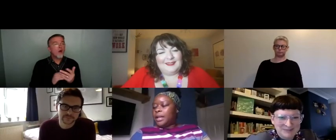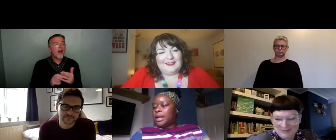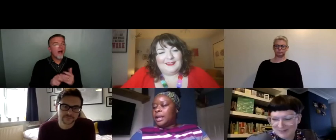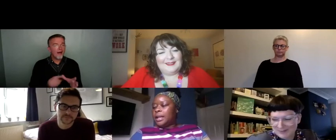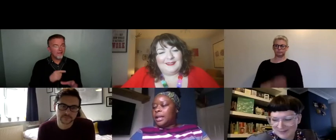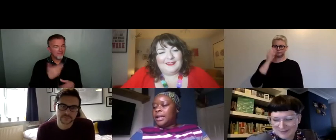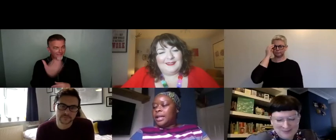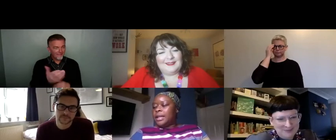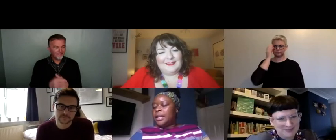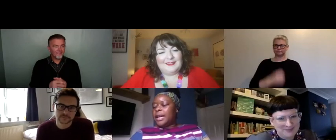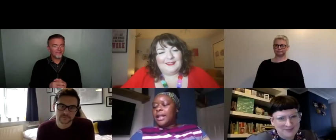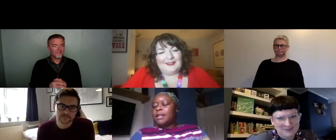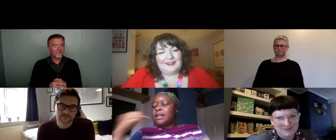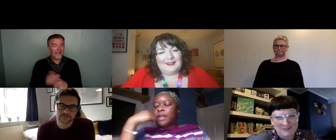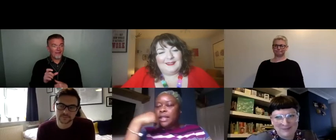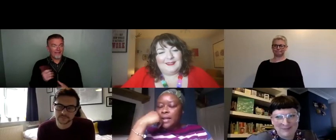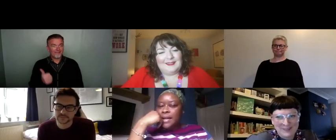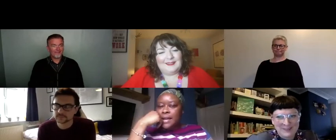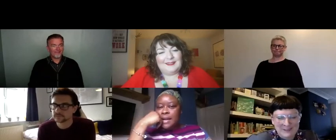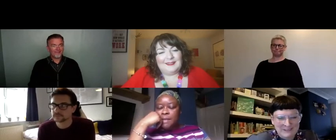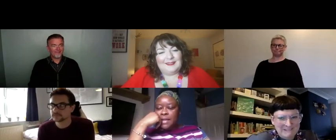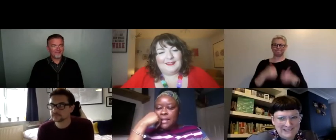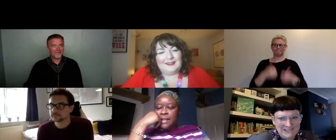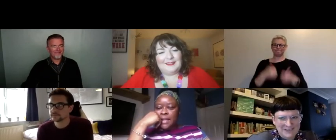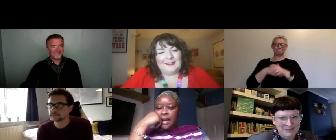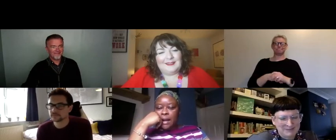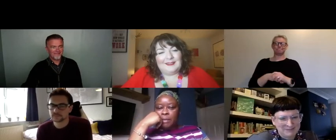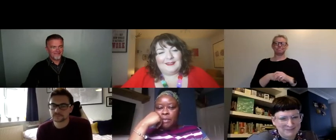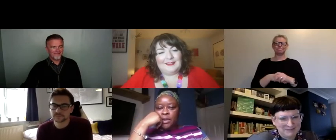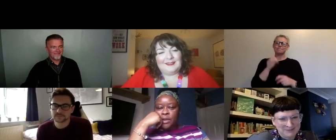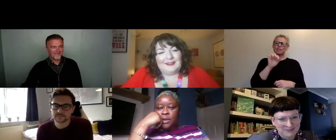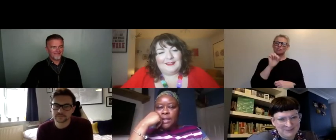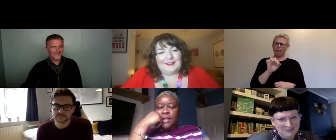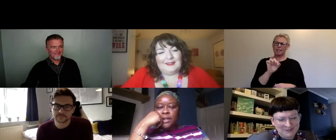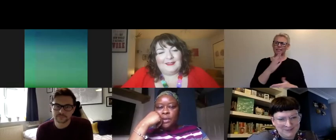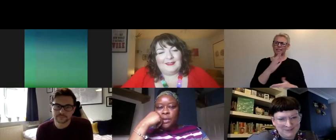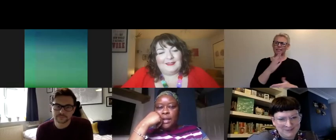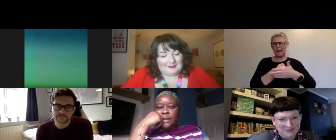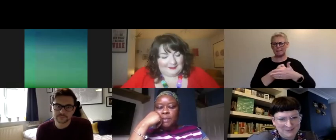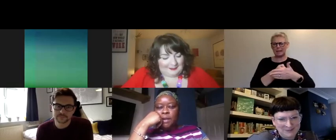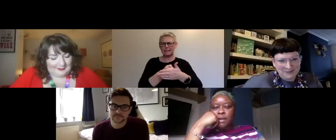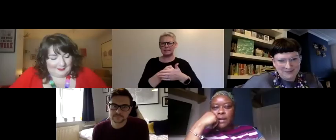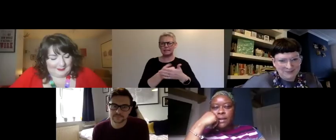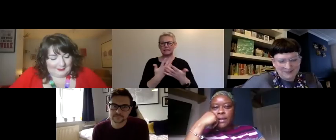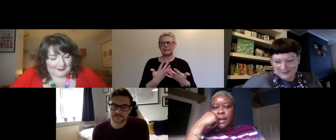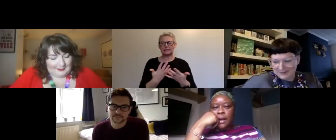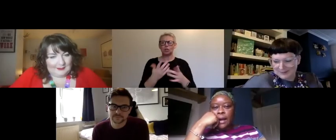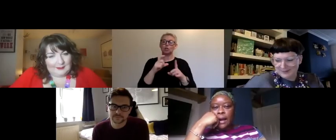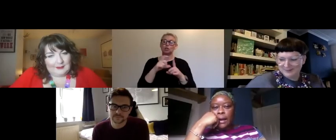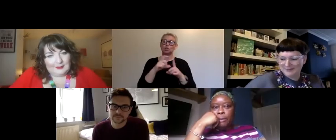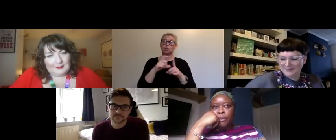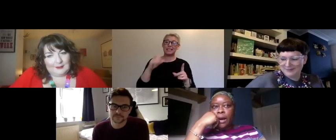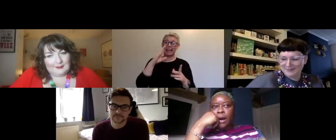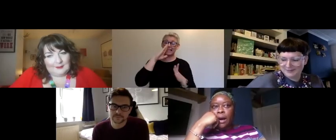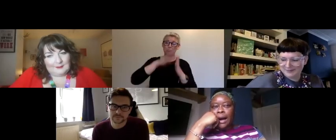I think that, yeah, there are definitely limits, um, to the digital experience. Um,